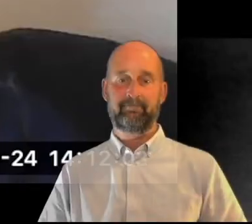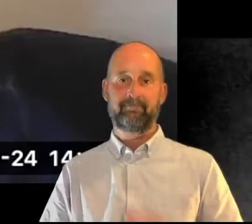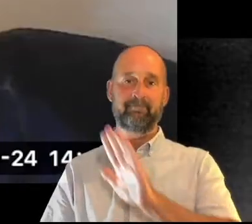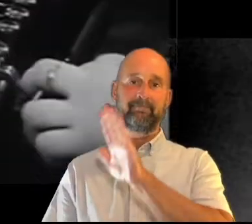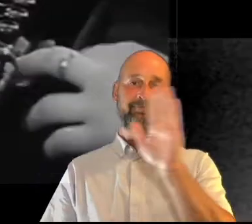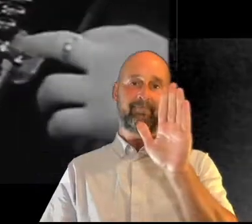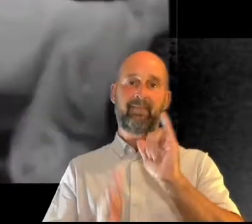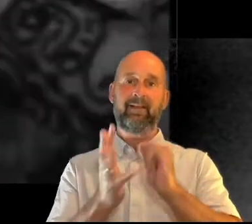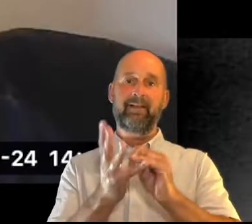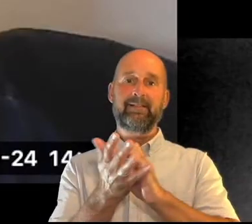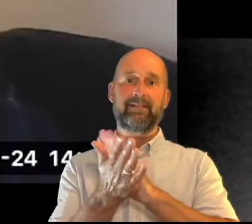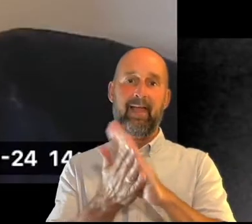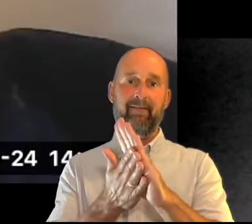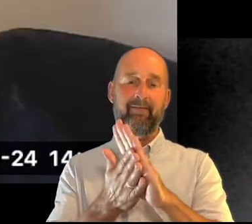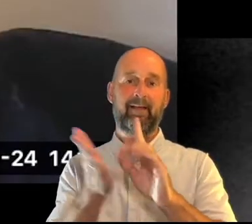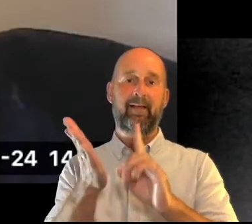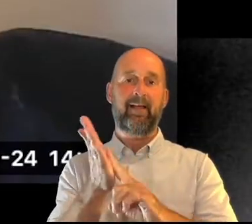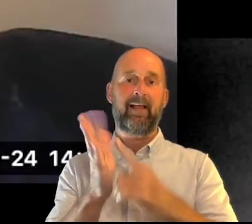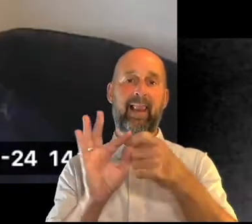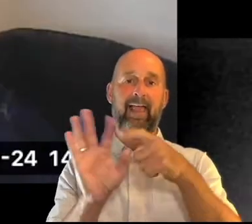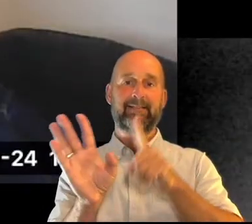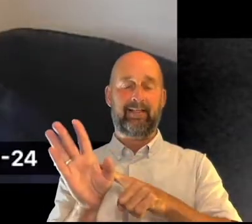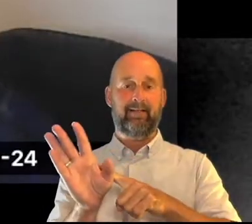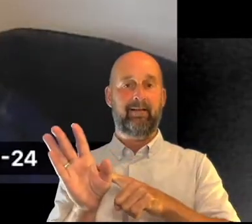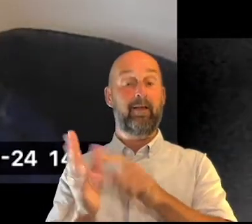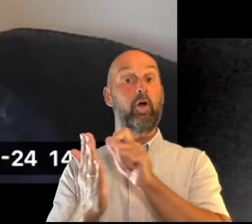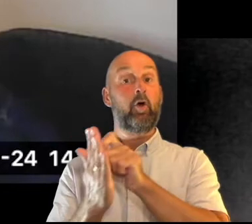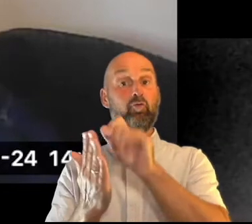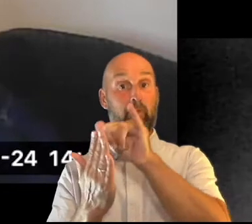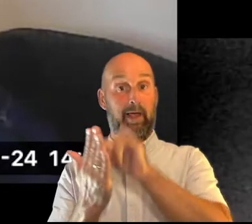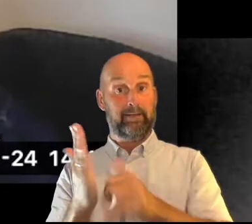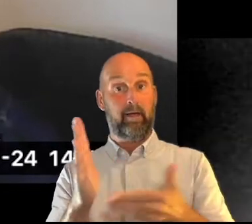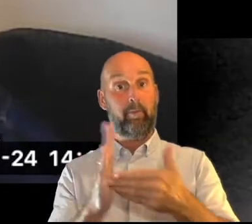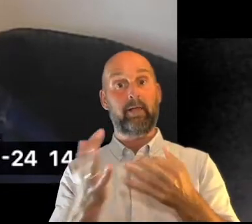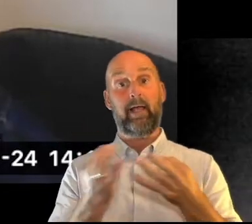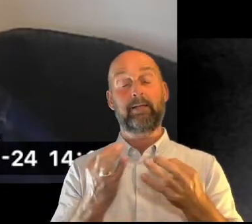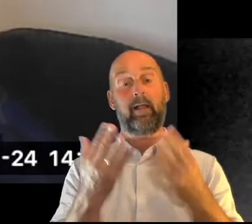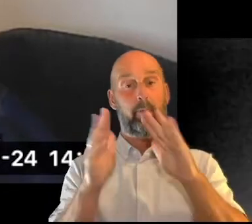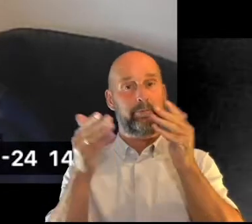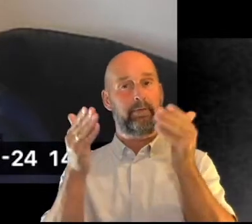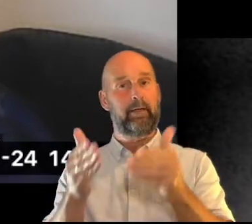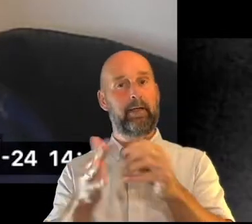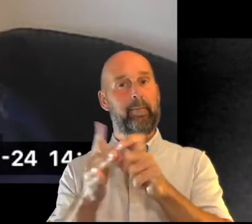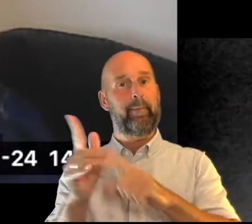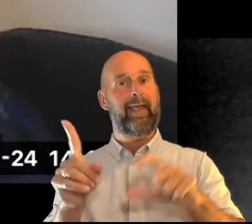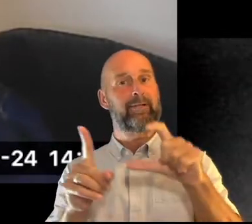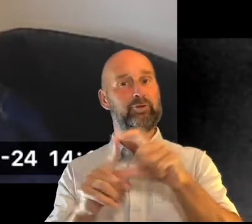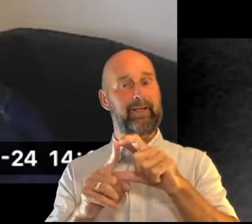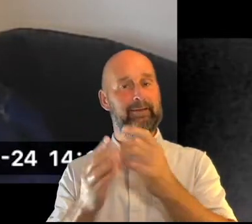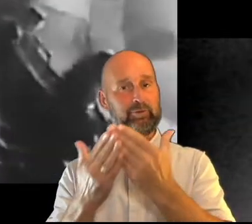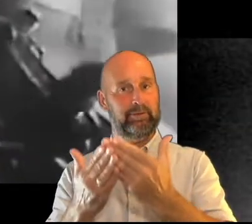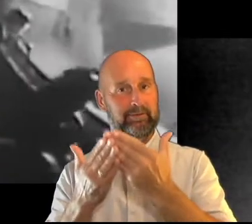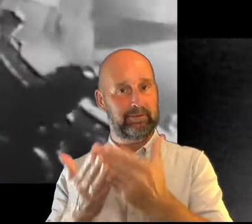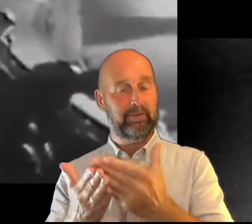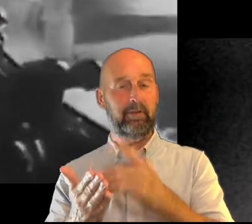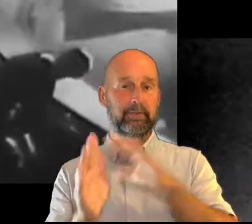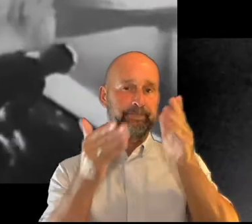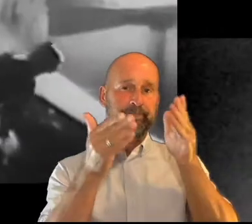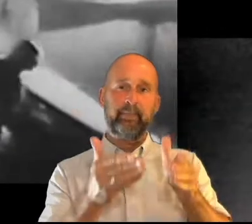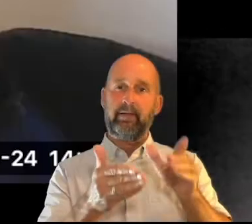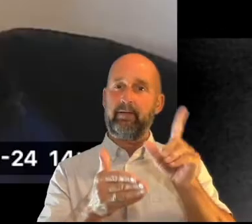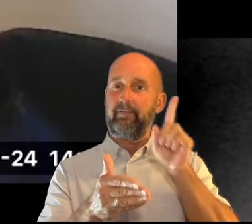Hi, I'm Steph Lacey. I'm a writer and an actor. I'm doing my PhD at the minute, looking at female homelessness and the effects on children's